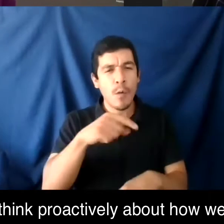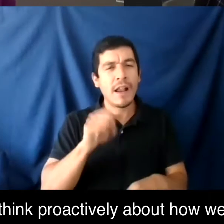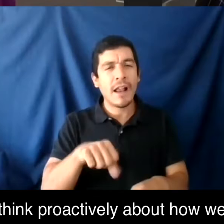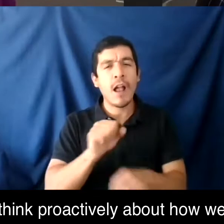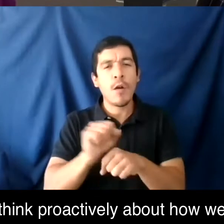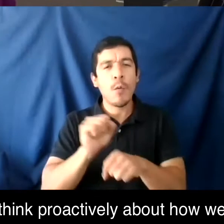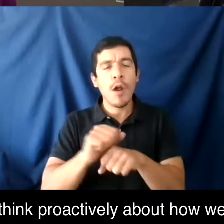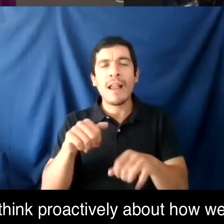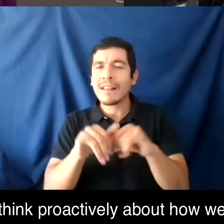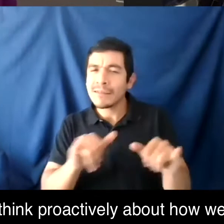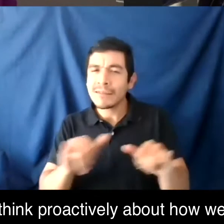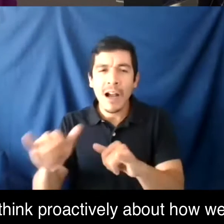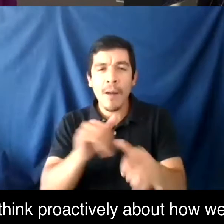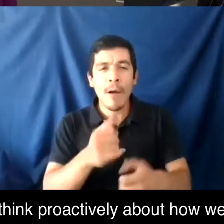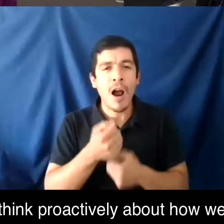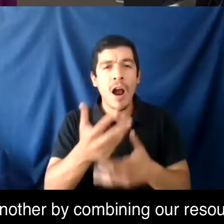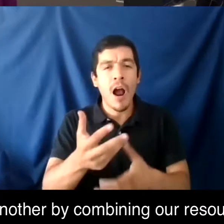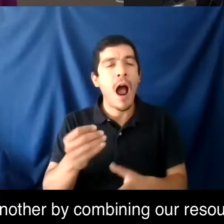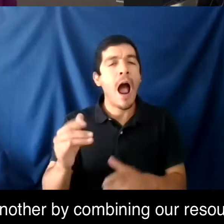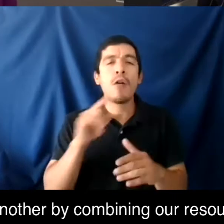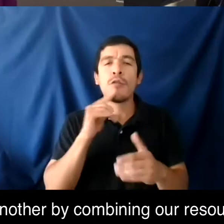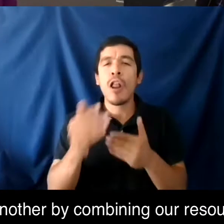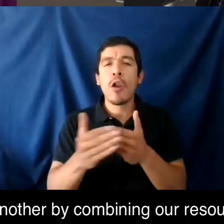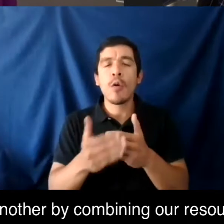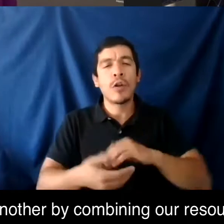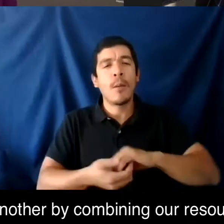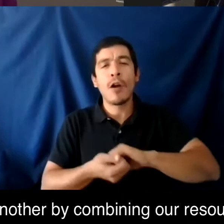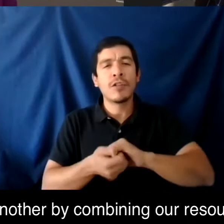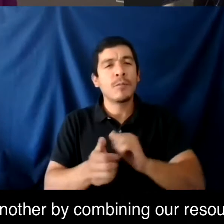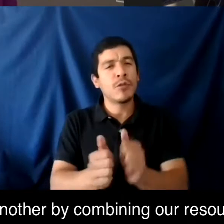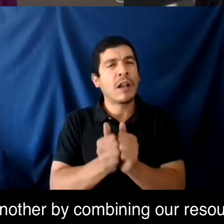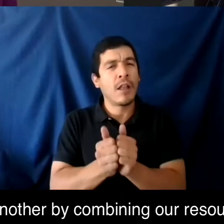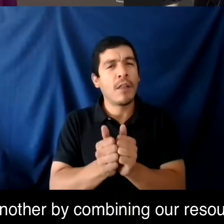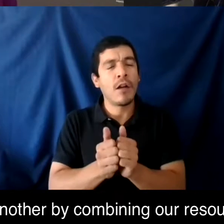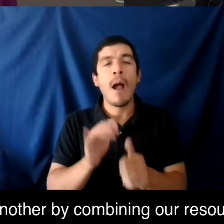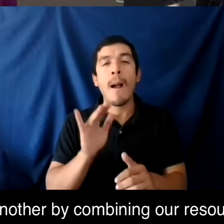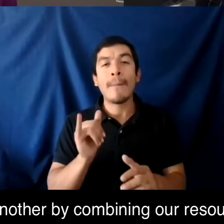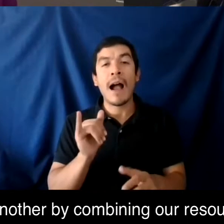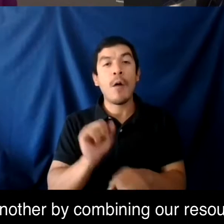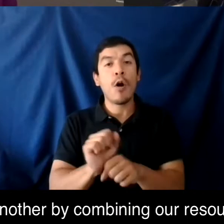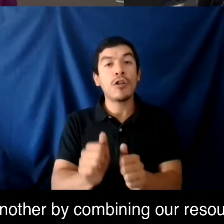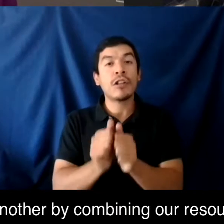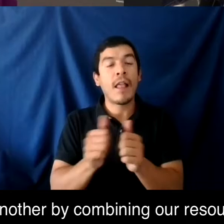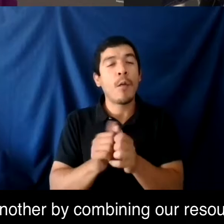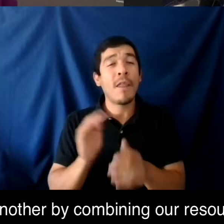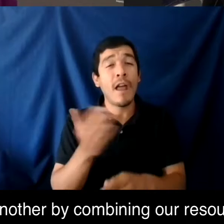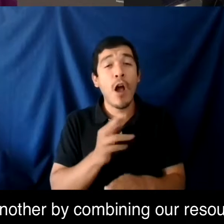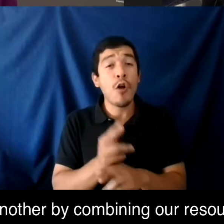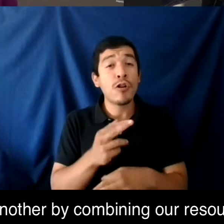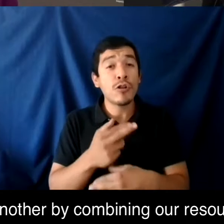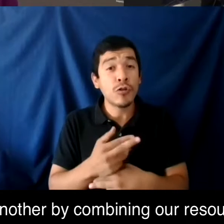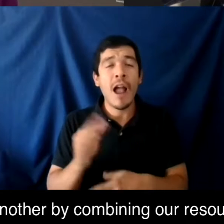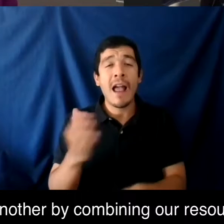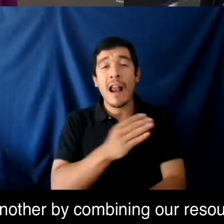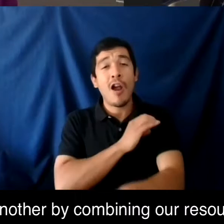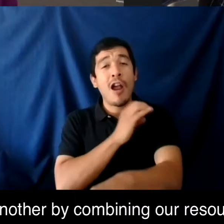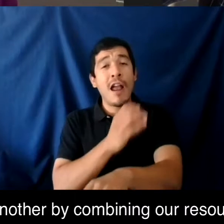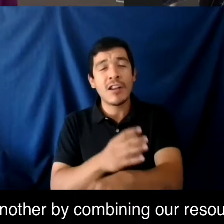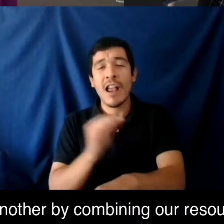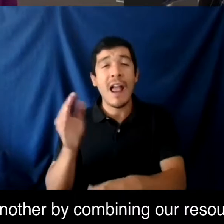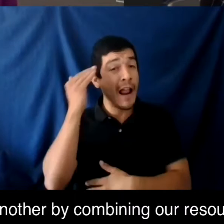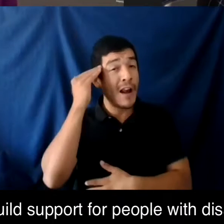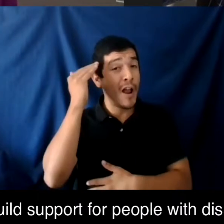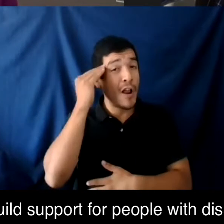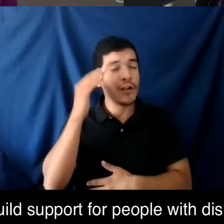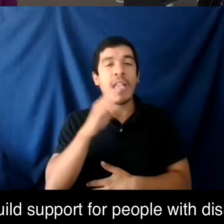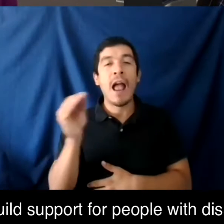common cause and in closer partnership with one another by combining our resources and energy and knowledge and know-how